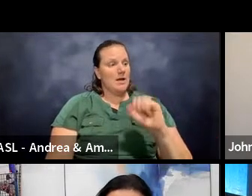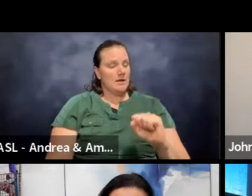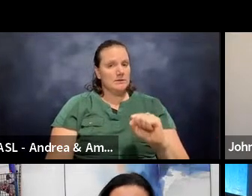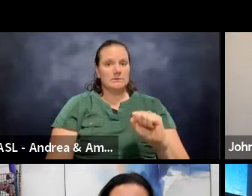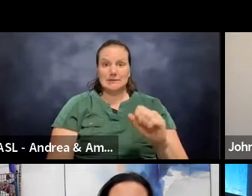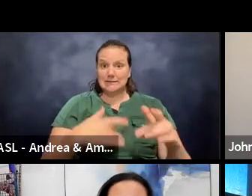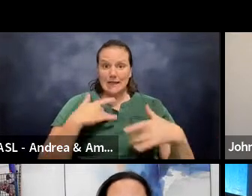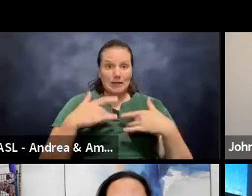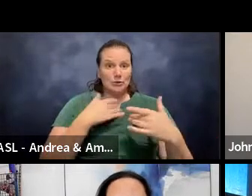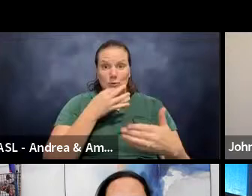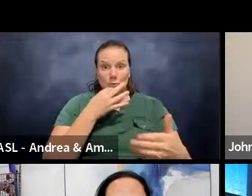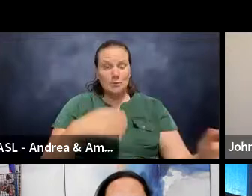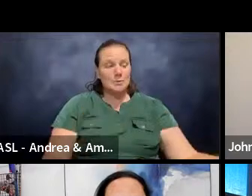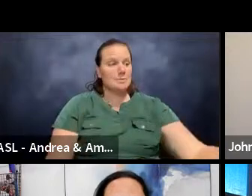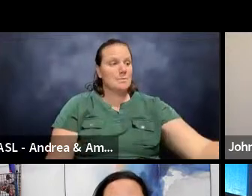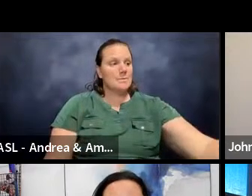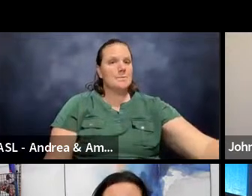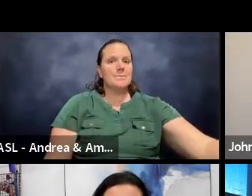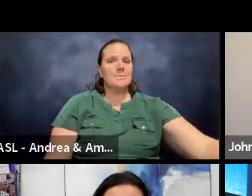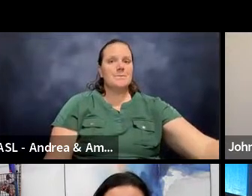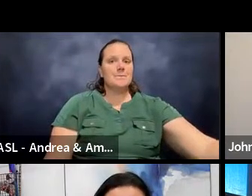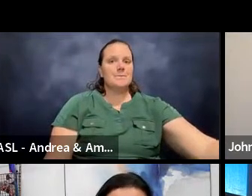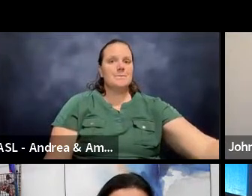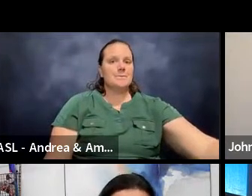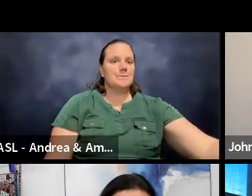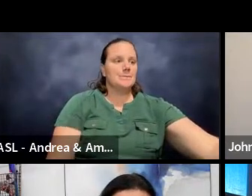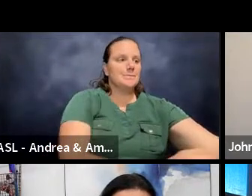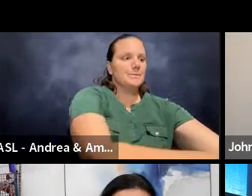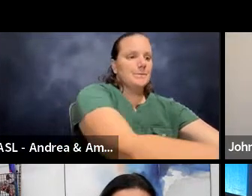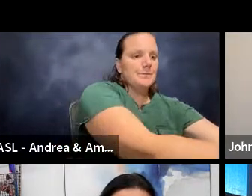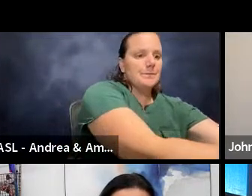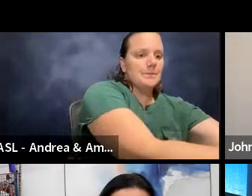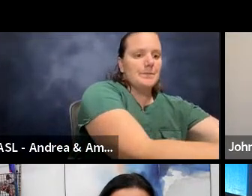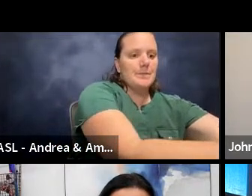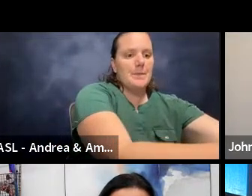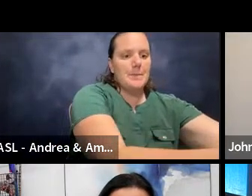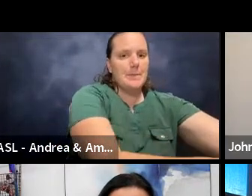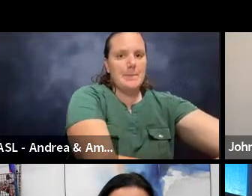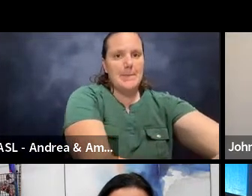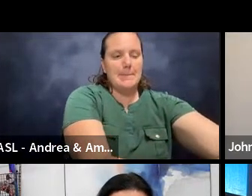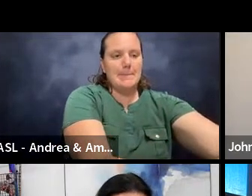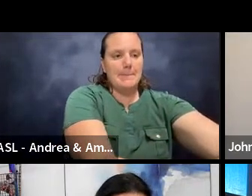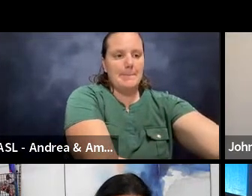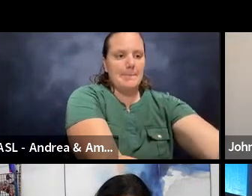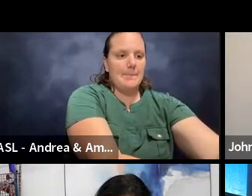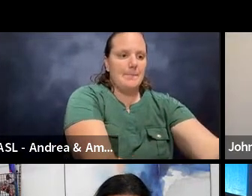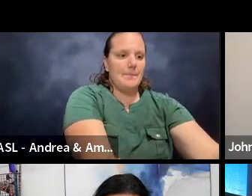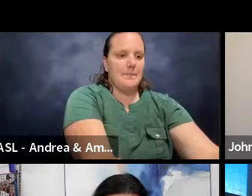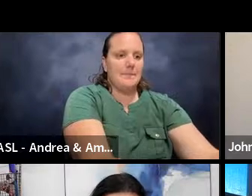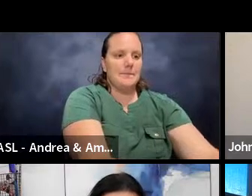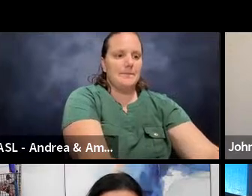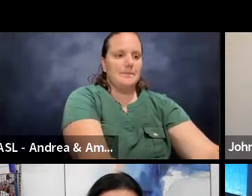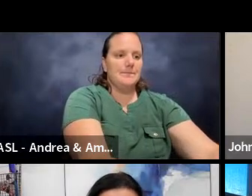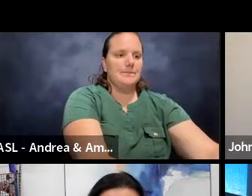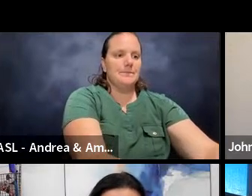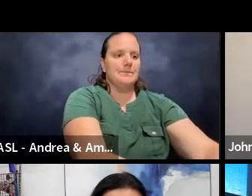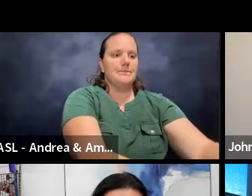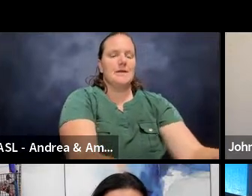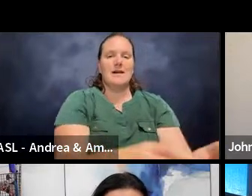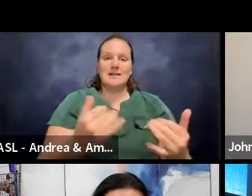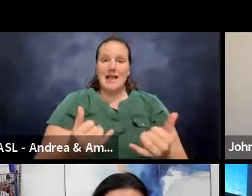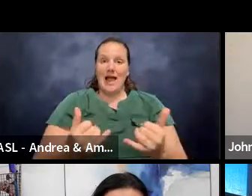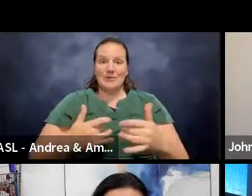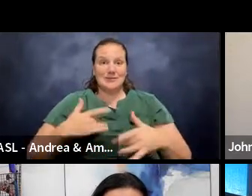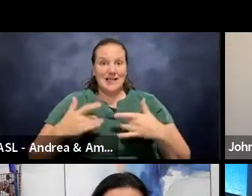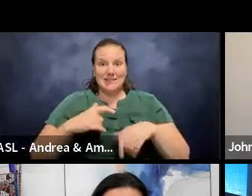soon. So this is starting to be the exciting time when hopefully we can all start to see some of the benefits of the